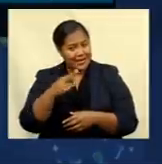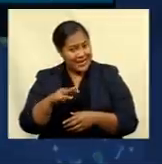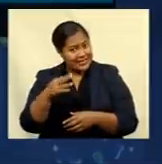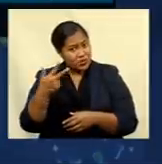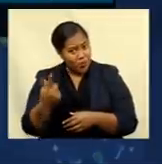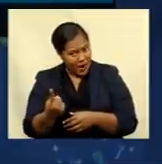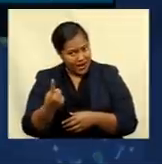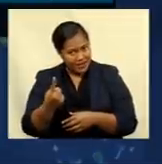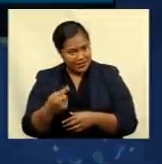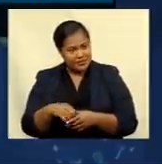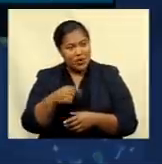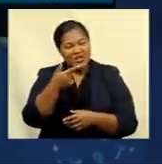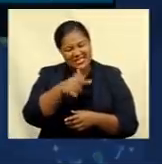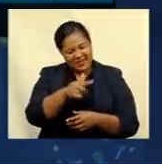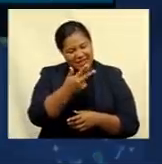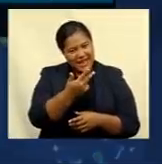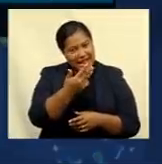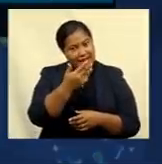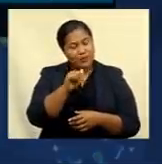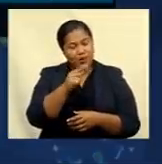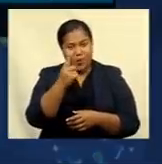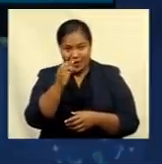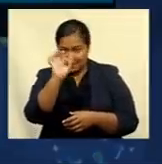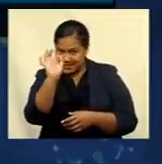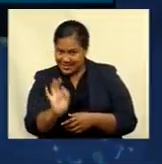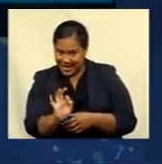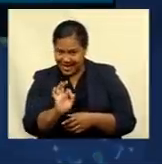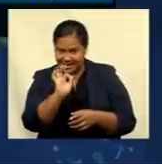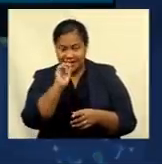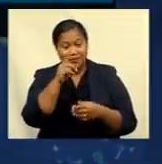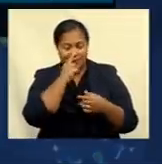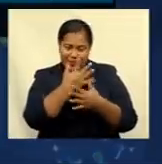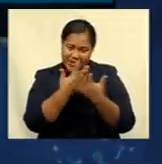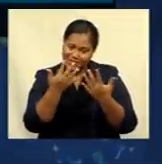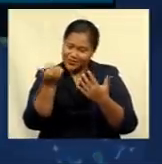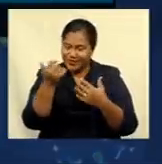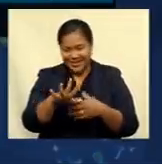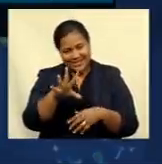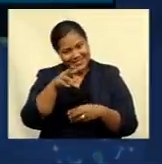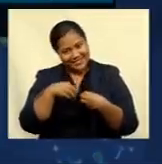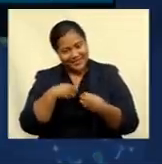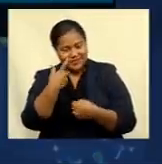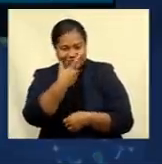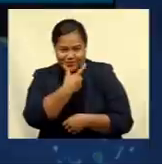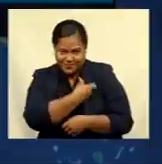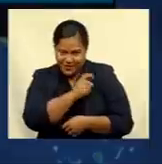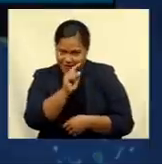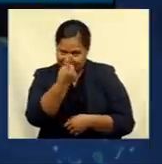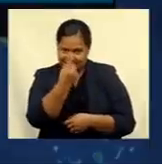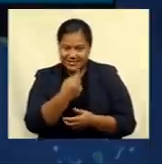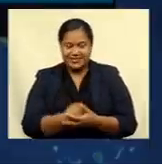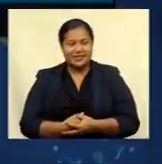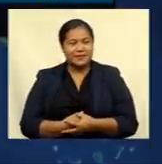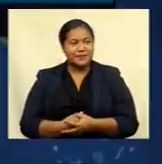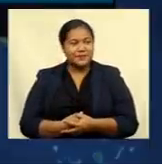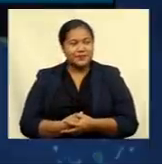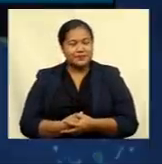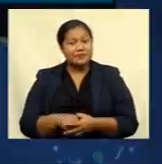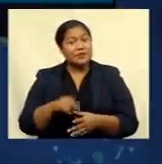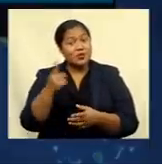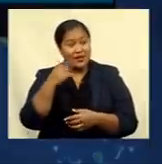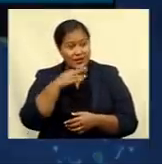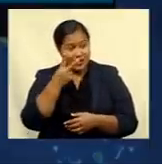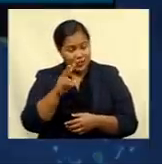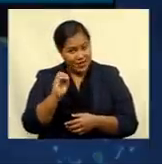464,291 or 79.1% of the target population has received their first dose of the AstraZeneca vaccine.